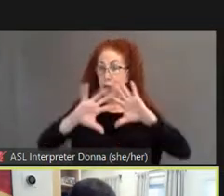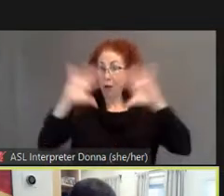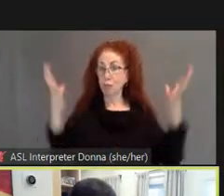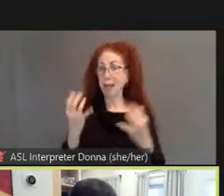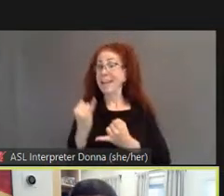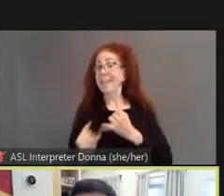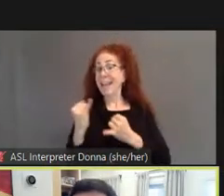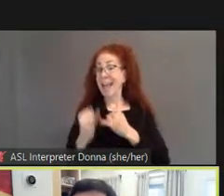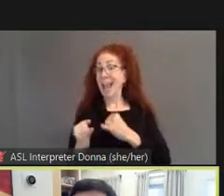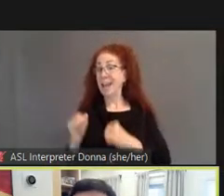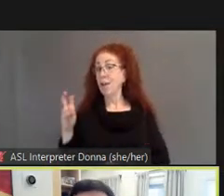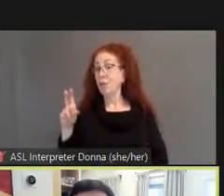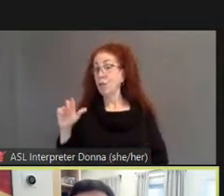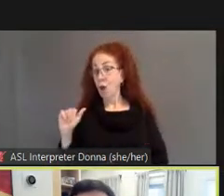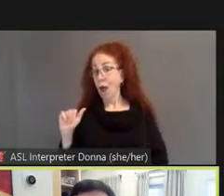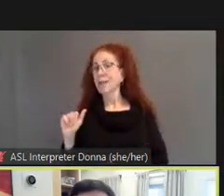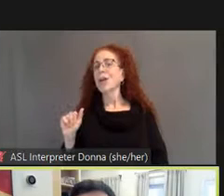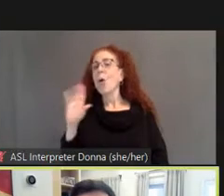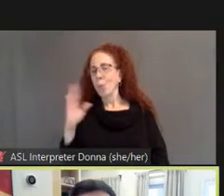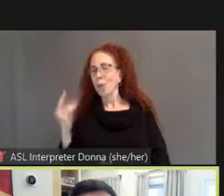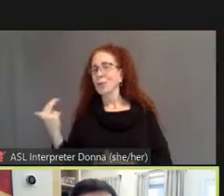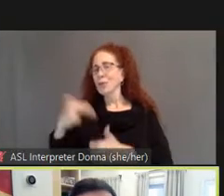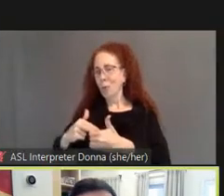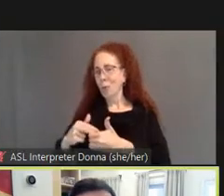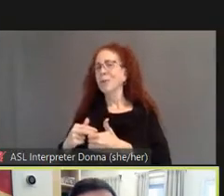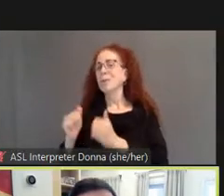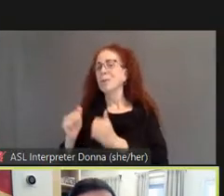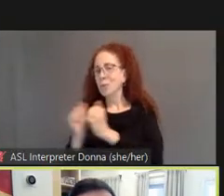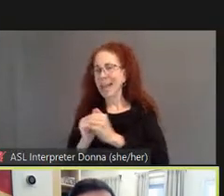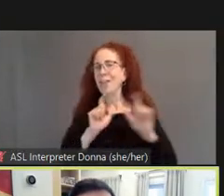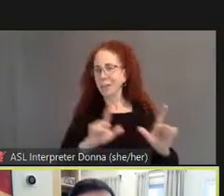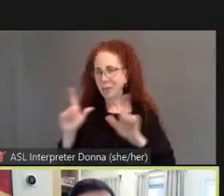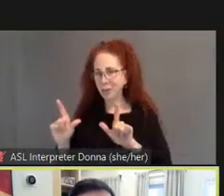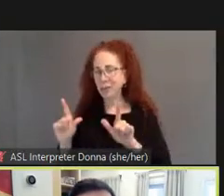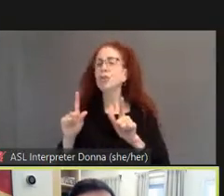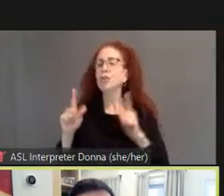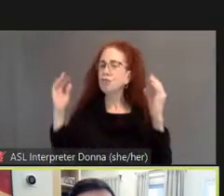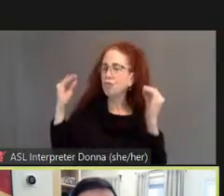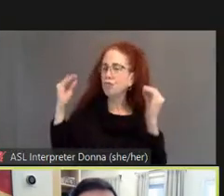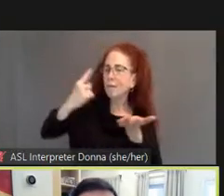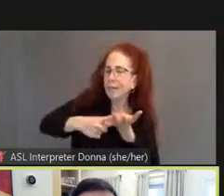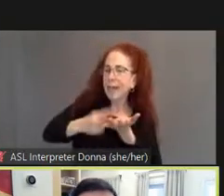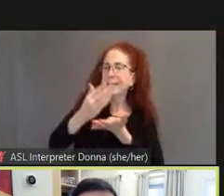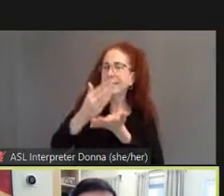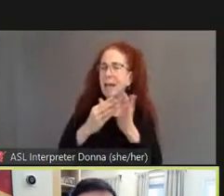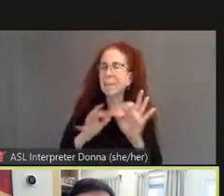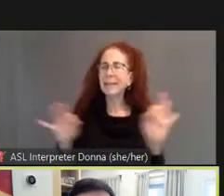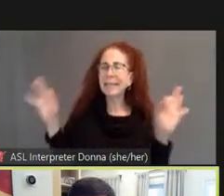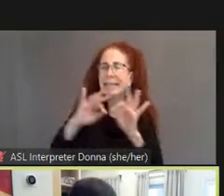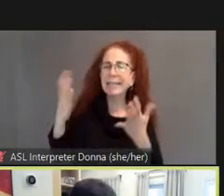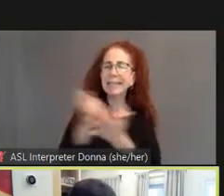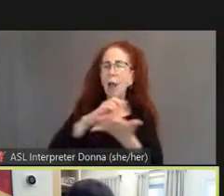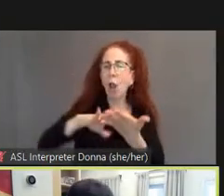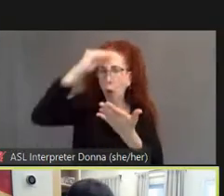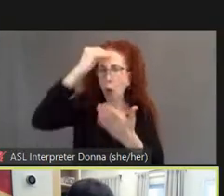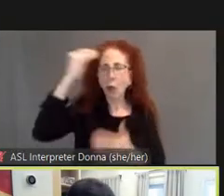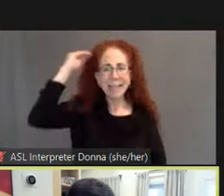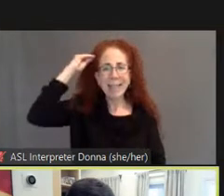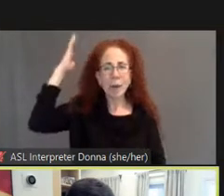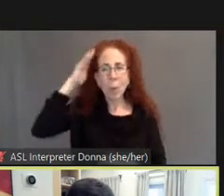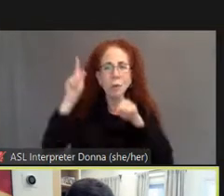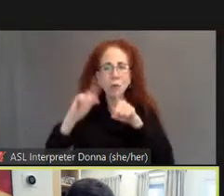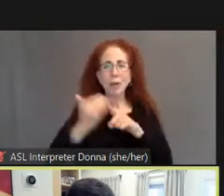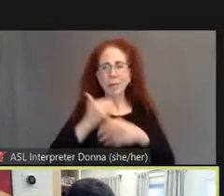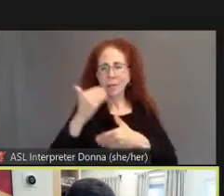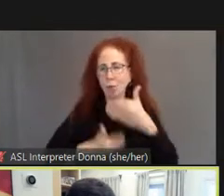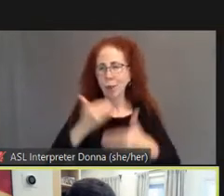Veronica will rejoin me and we'll reflect on some of the key takeaways in this very early process for